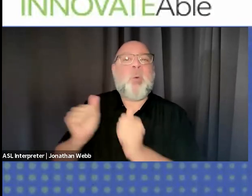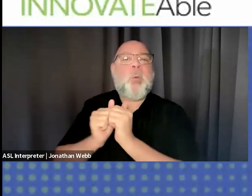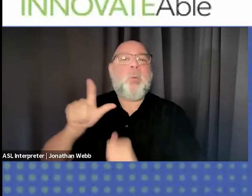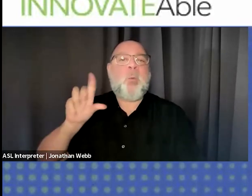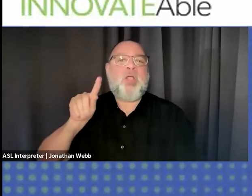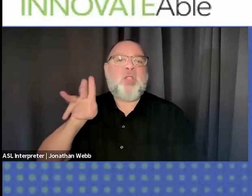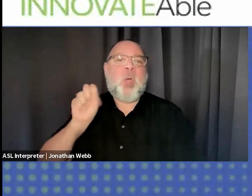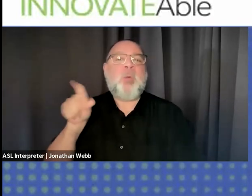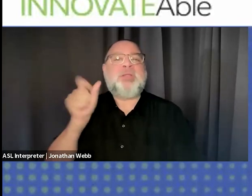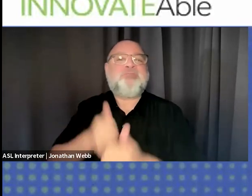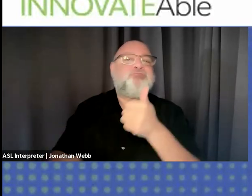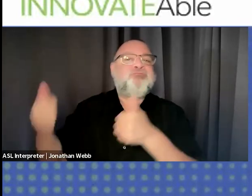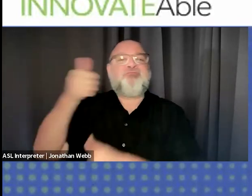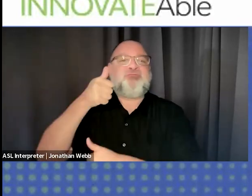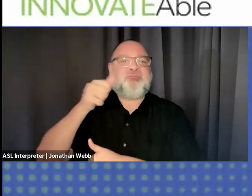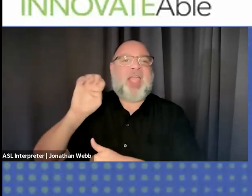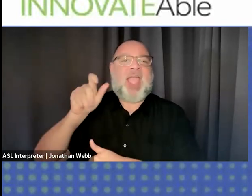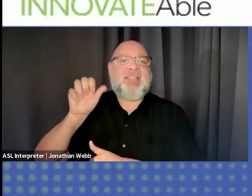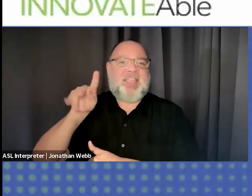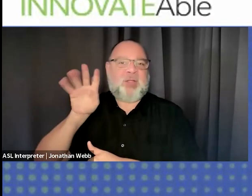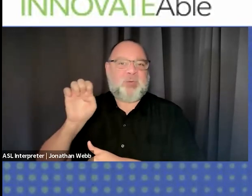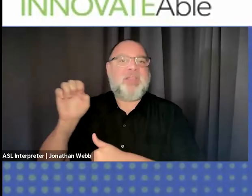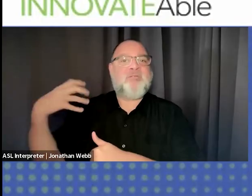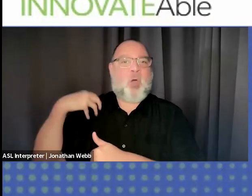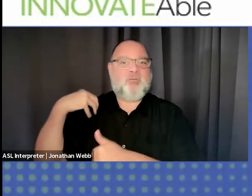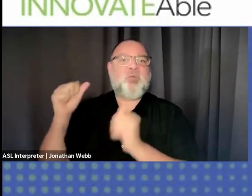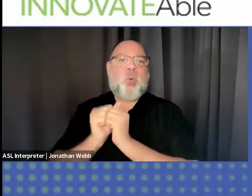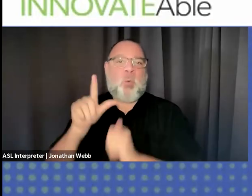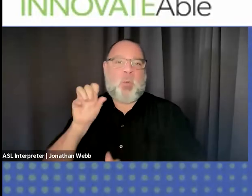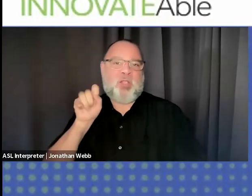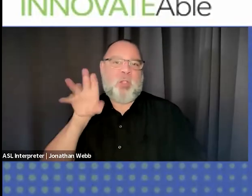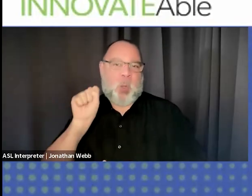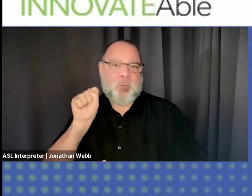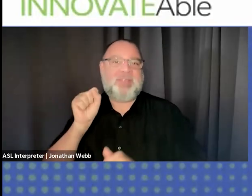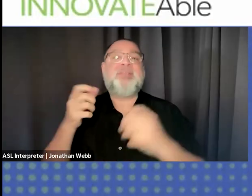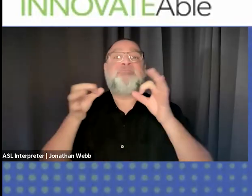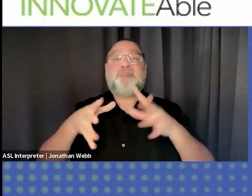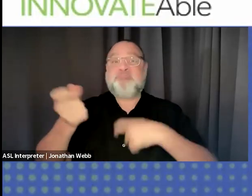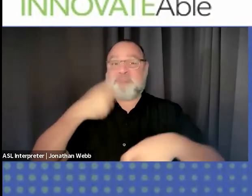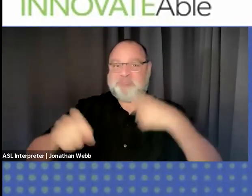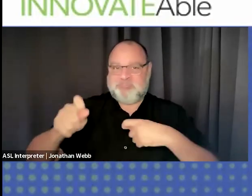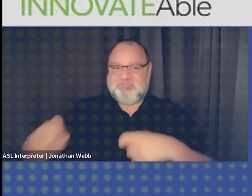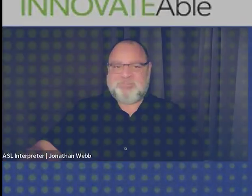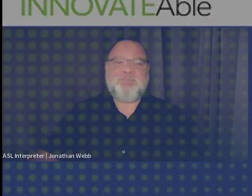He is the Chief Executive Officer of Lotus. Let's go ahead and play that video.